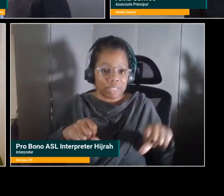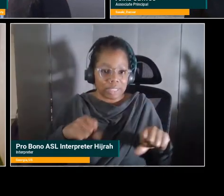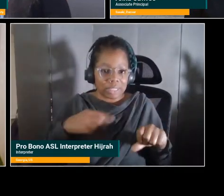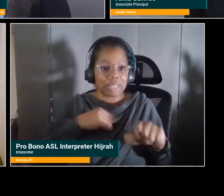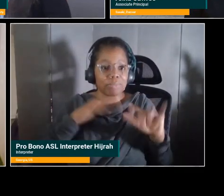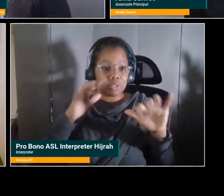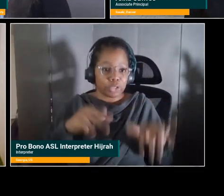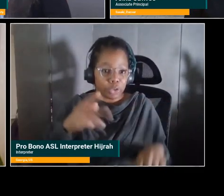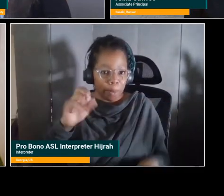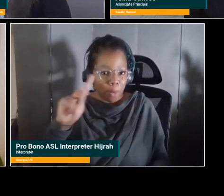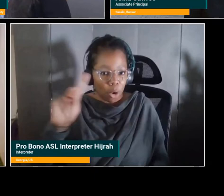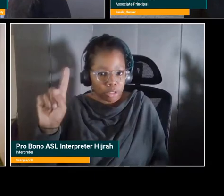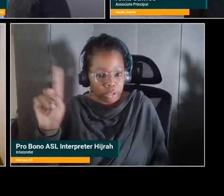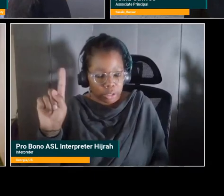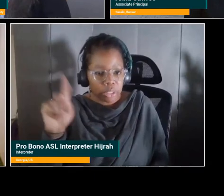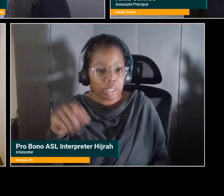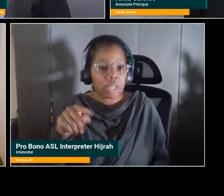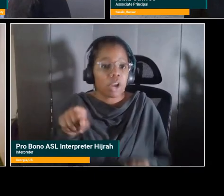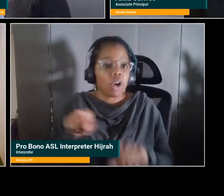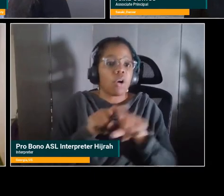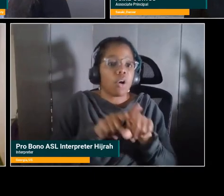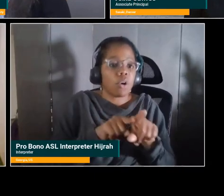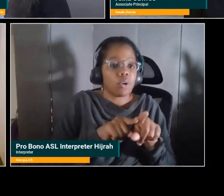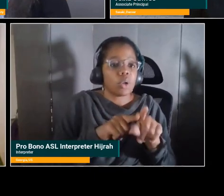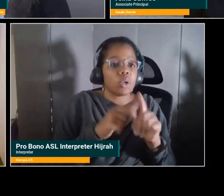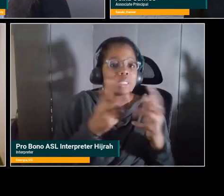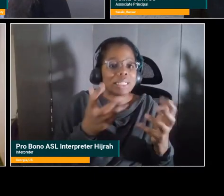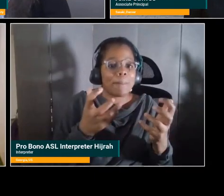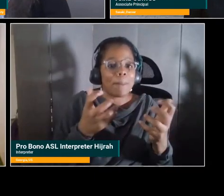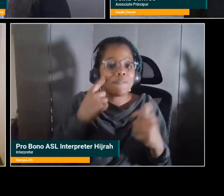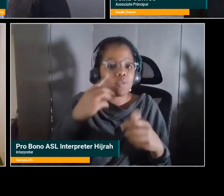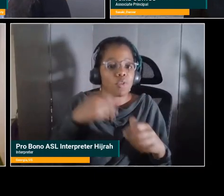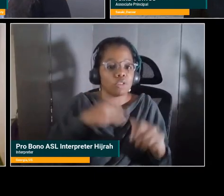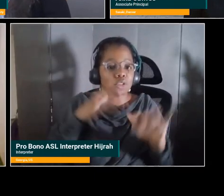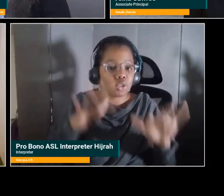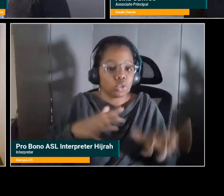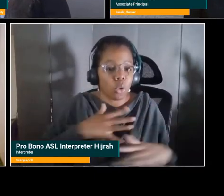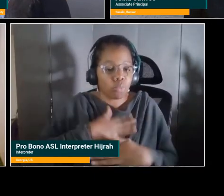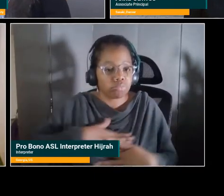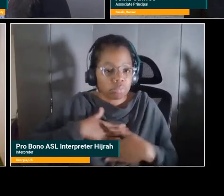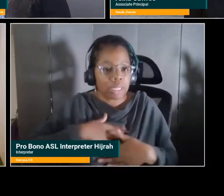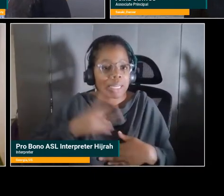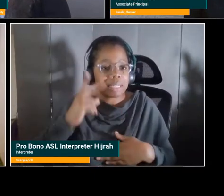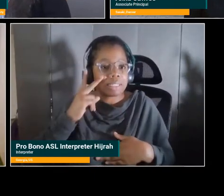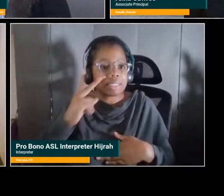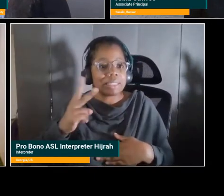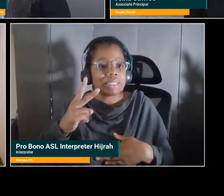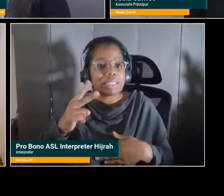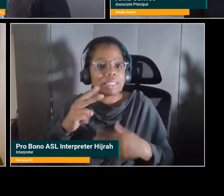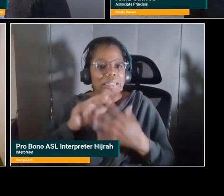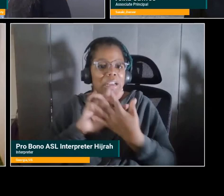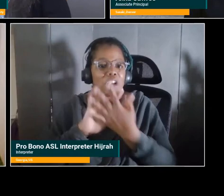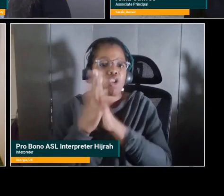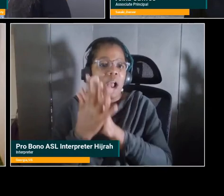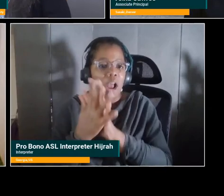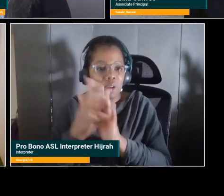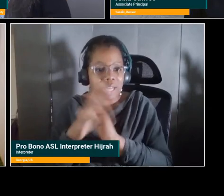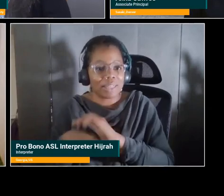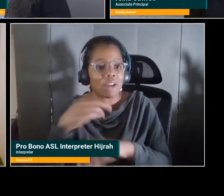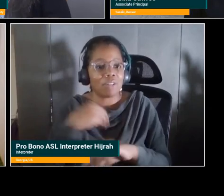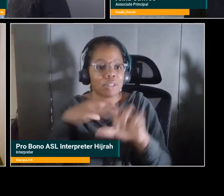are, as well as the demand for that snow-based recreation, and just seeing crowding at those snow parks, for